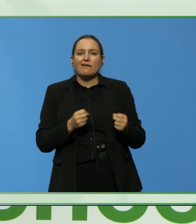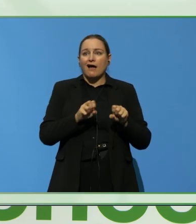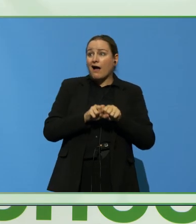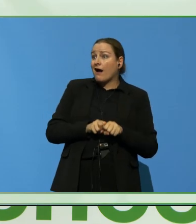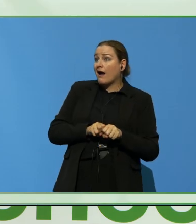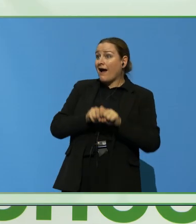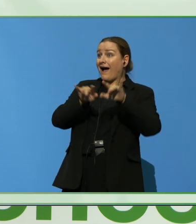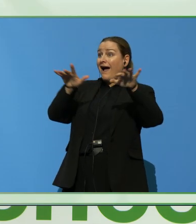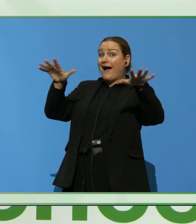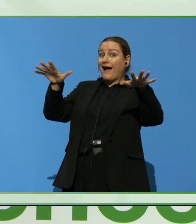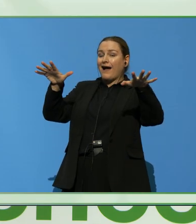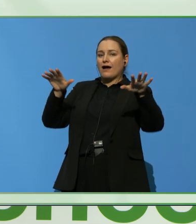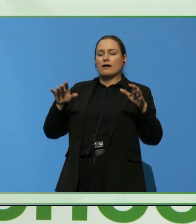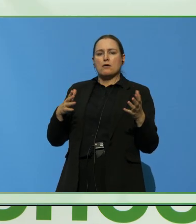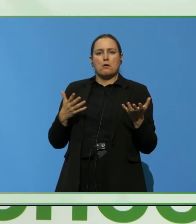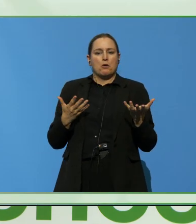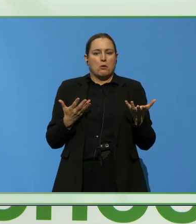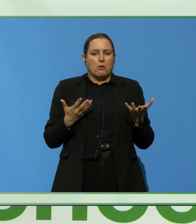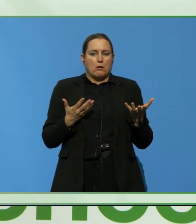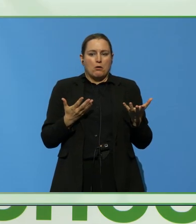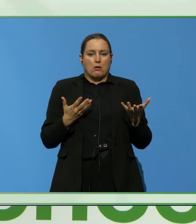world. And